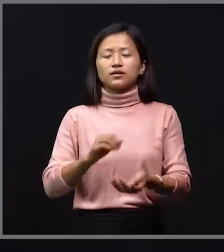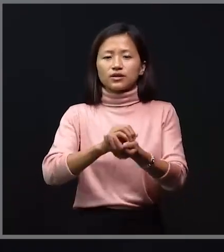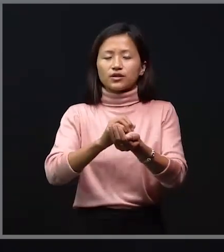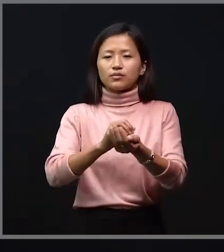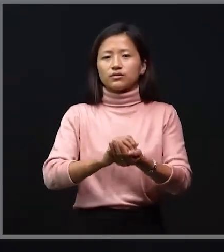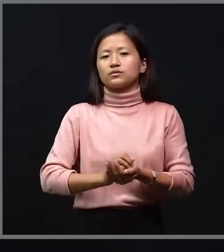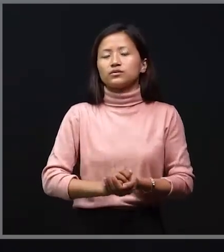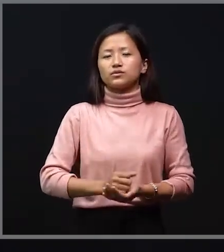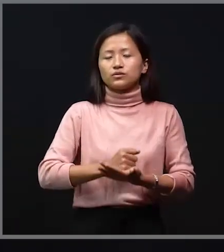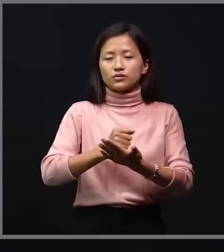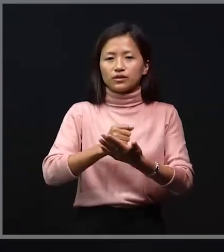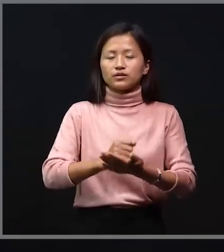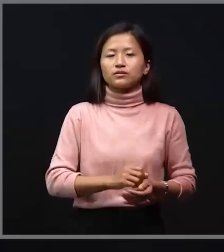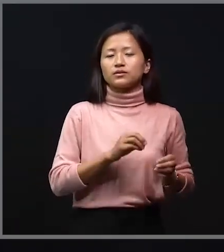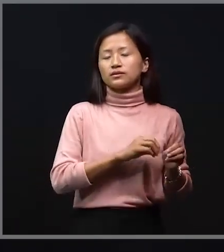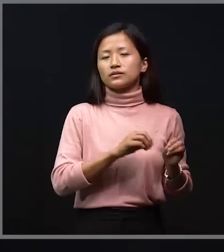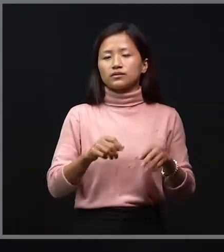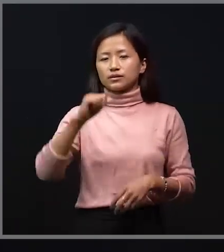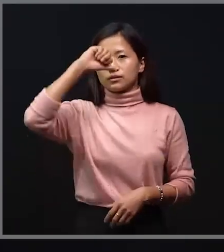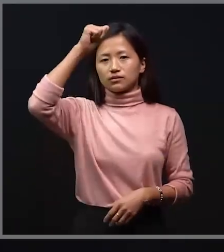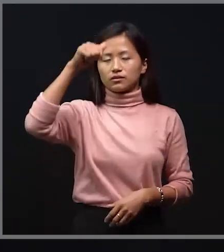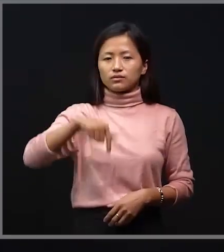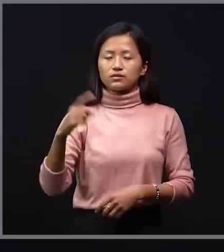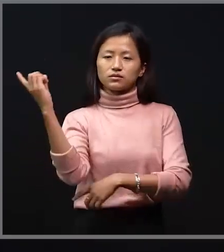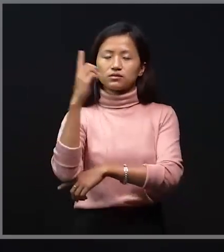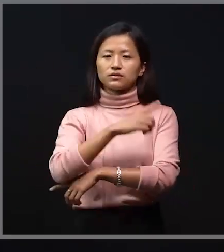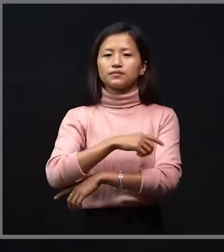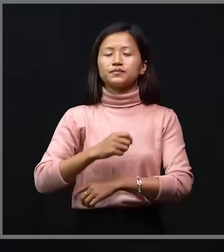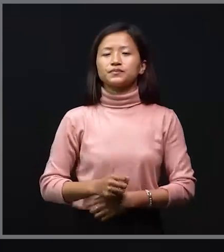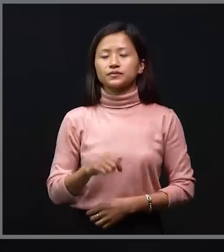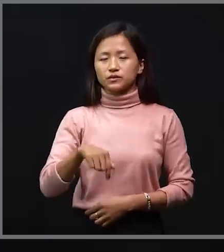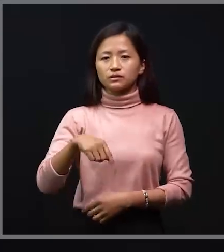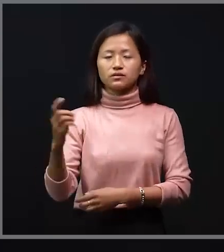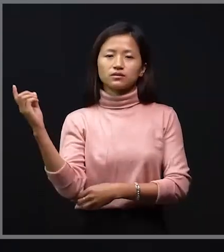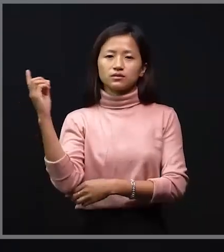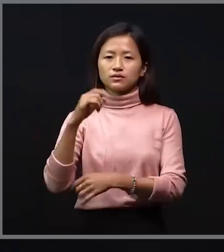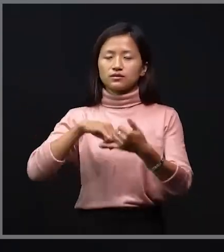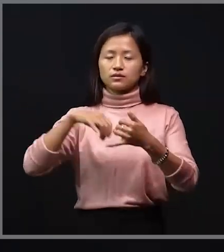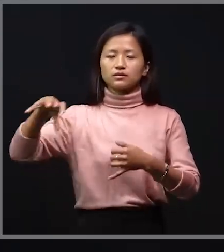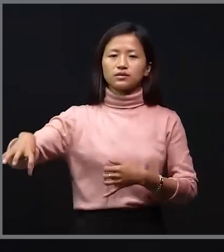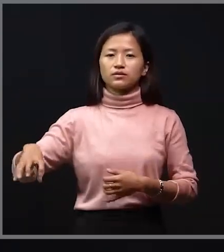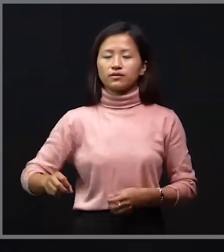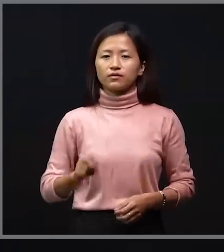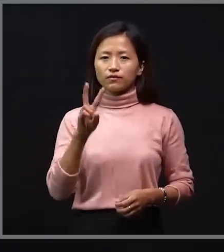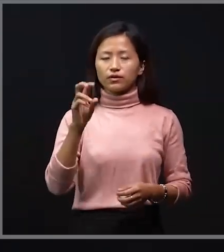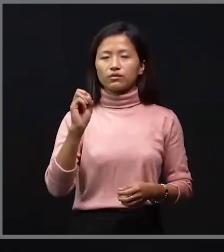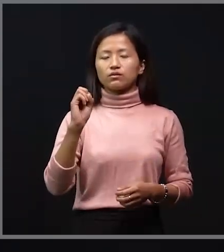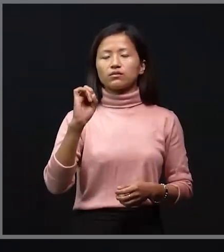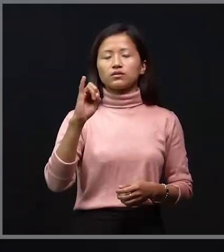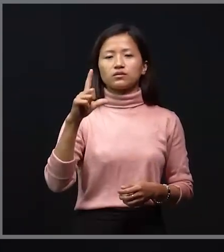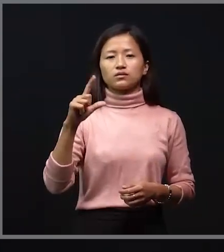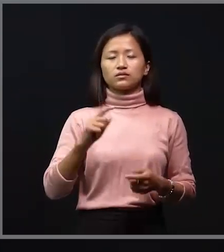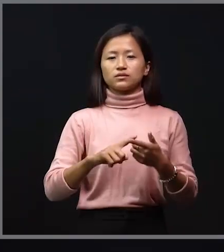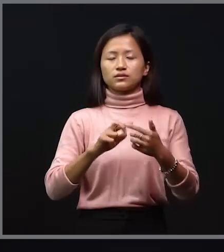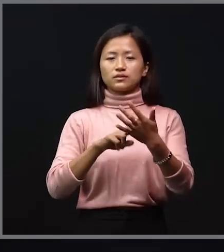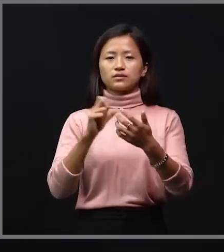What the mob did was, that is the Indian people now at this stage, what they did was, they became violent. They went and they started murdering